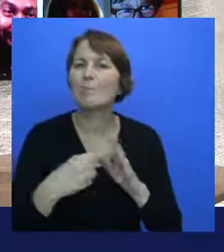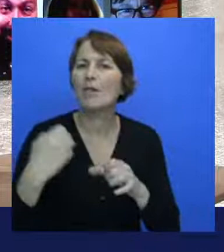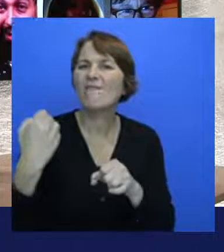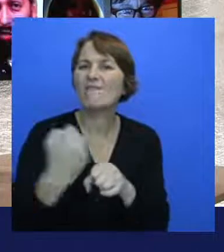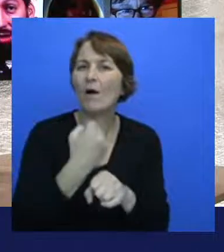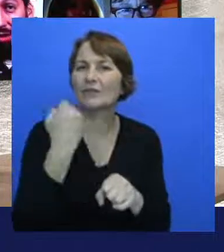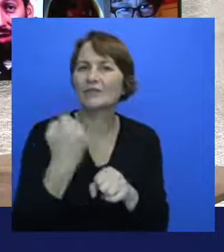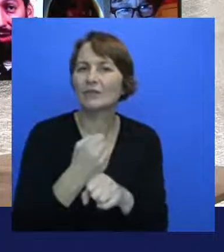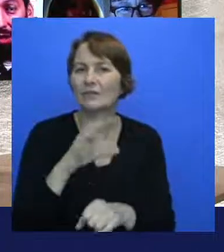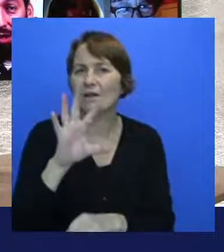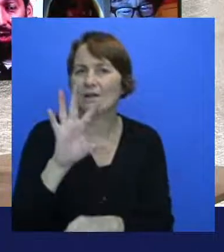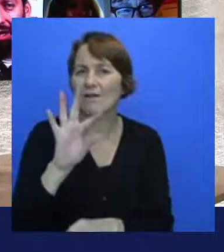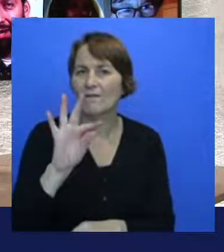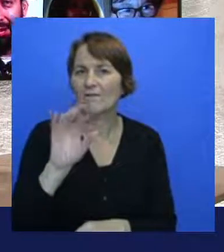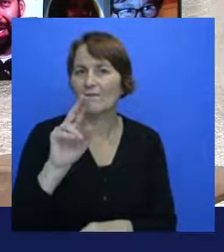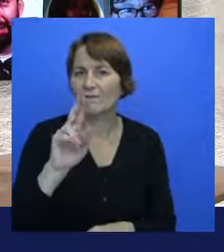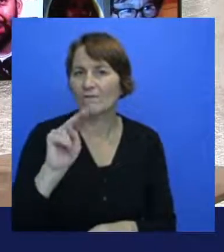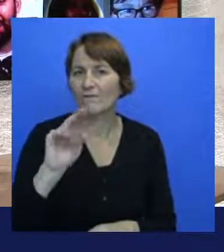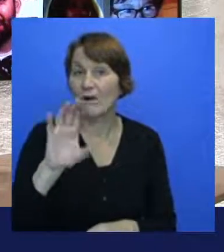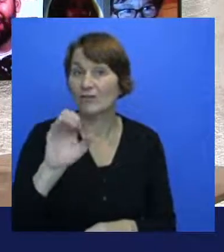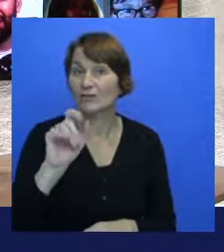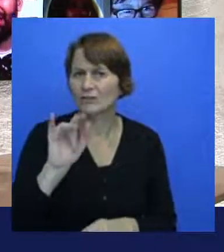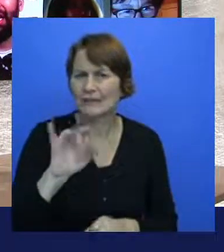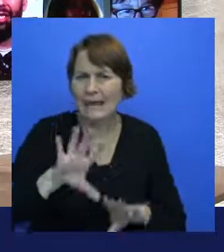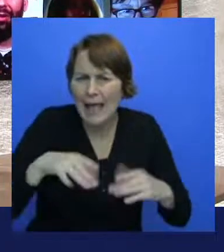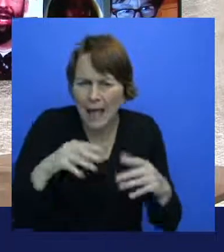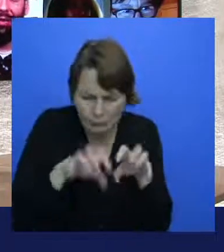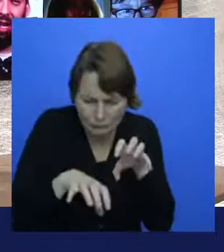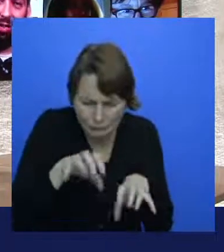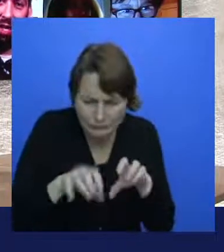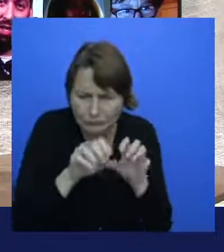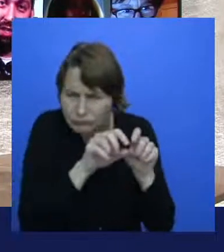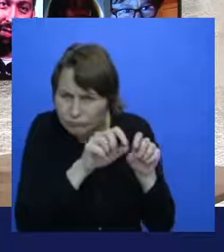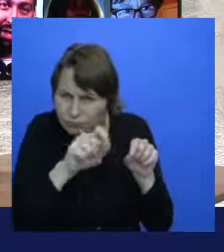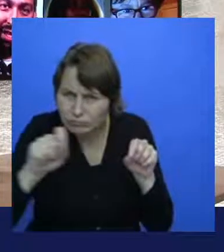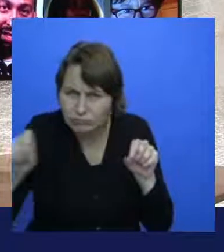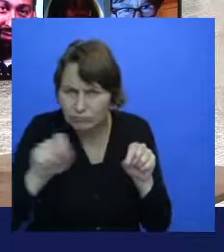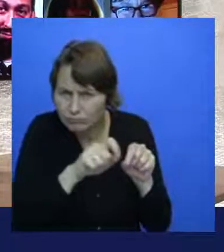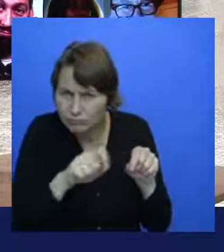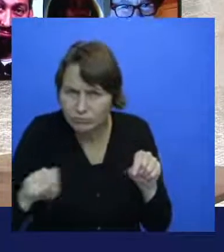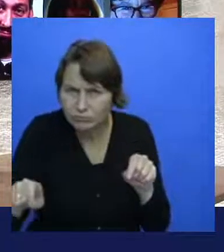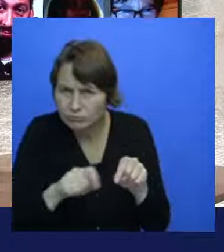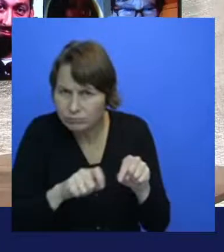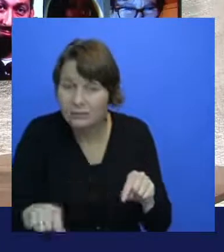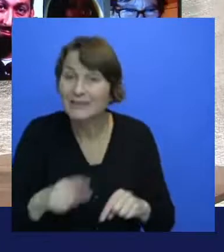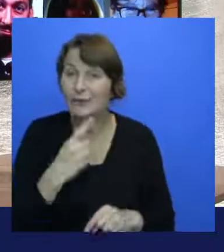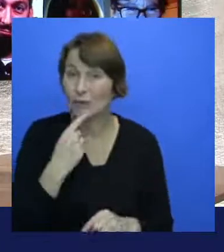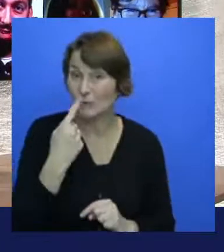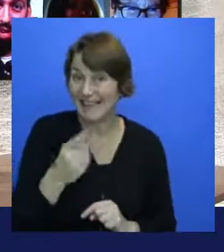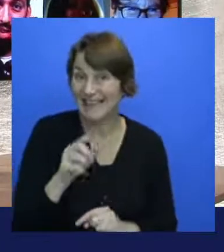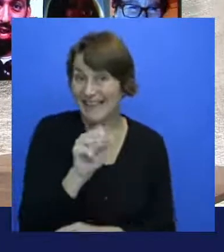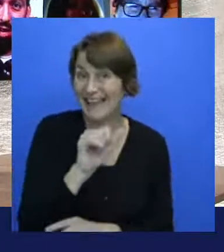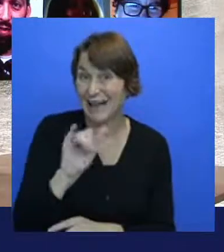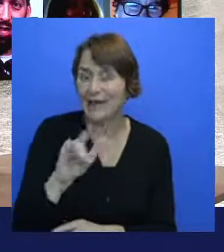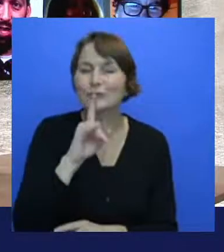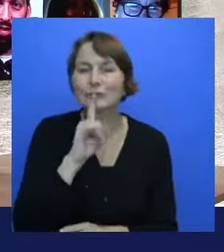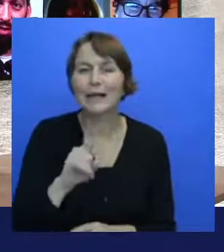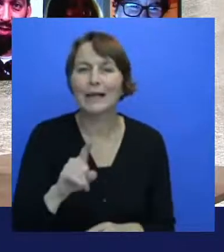tasks is definitely hard. To me, machine learning is a lazy way of writing functions with data. And I